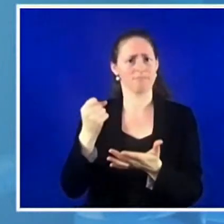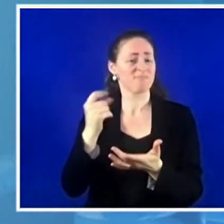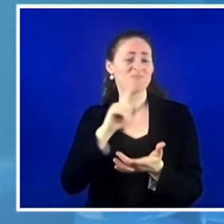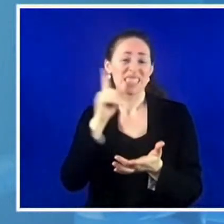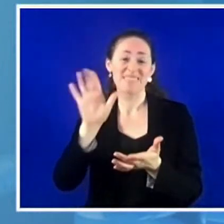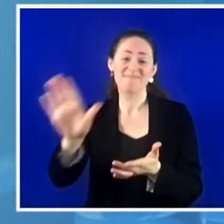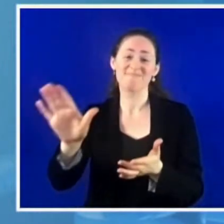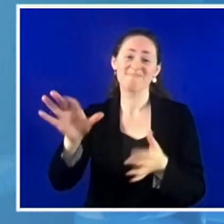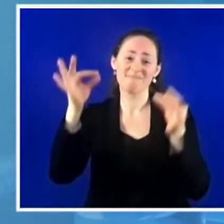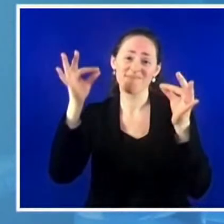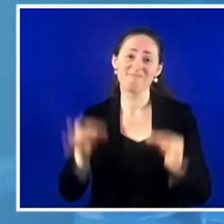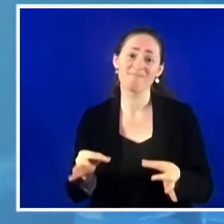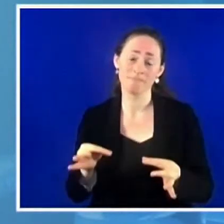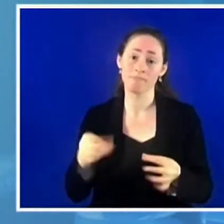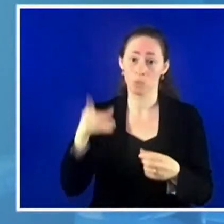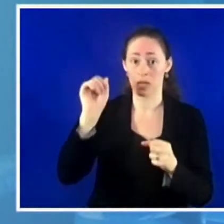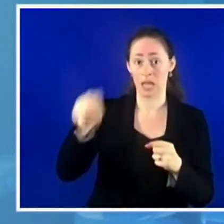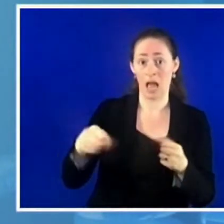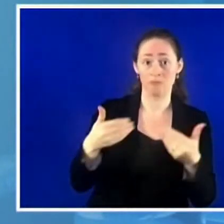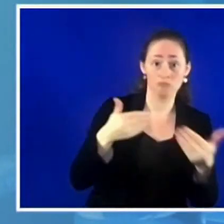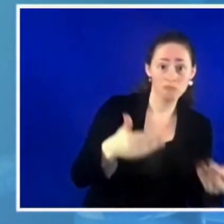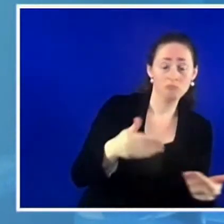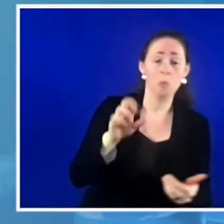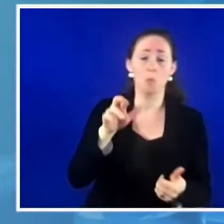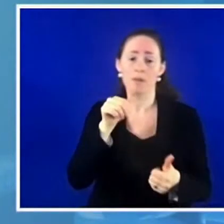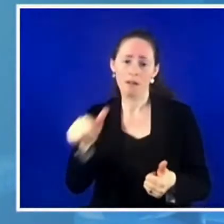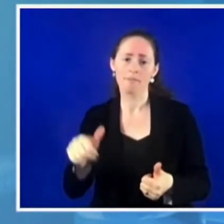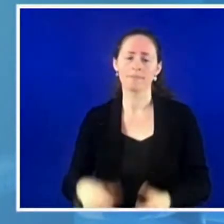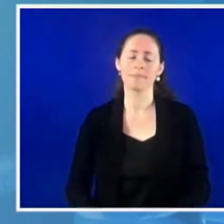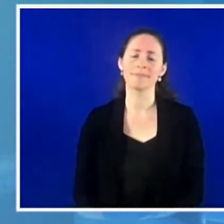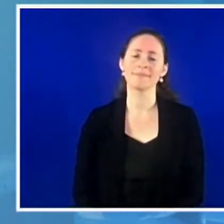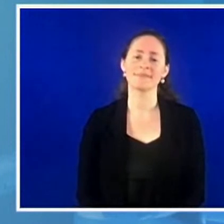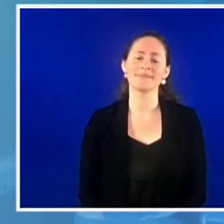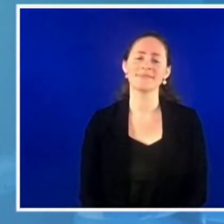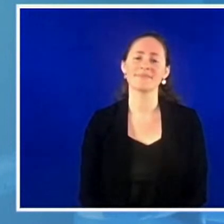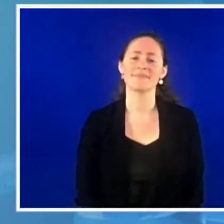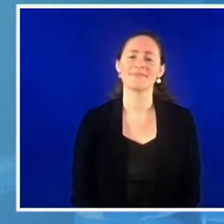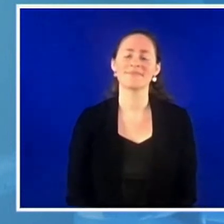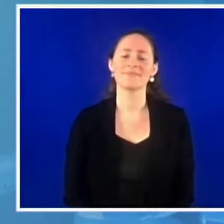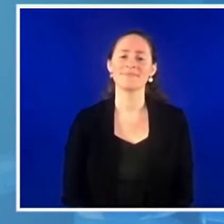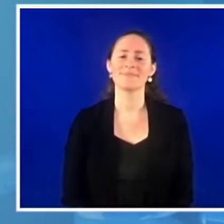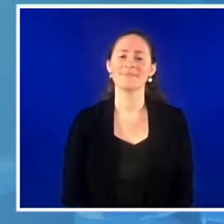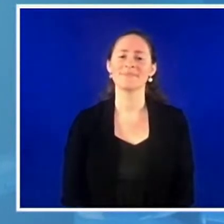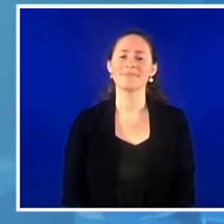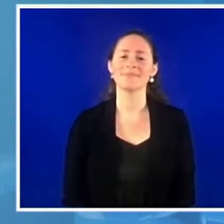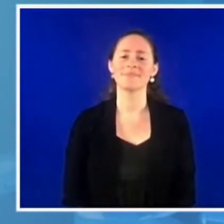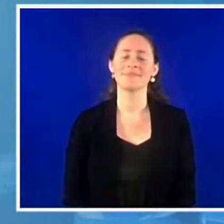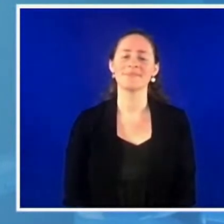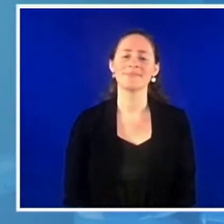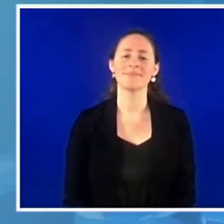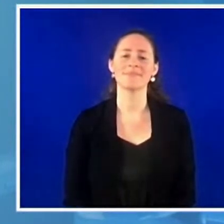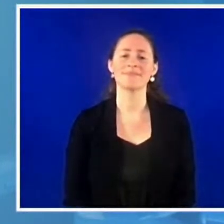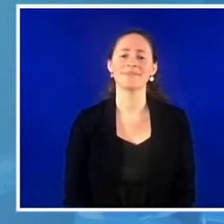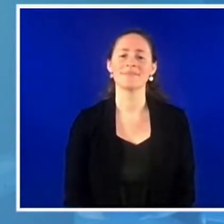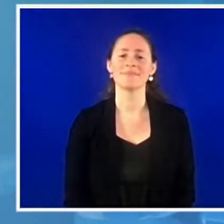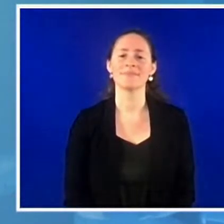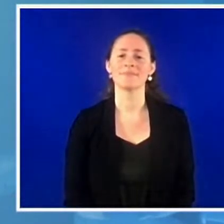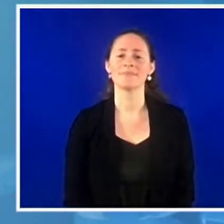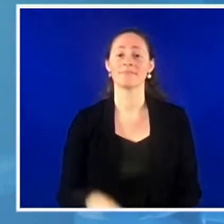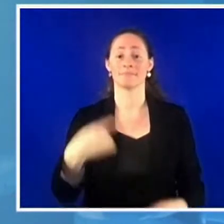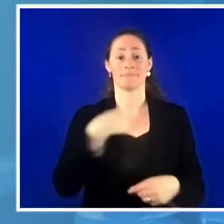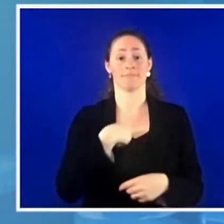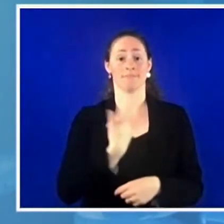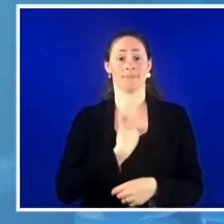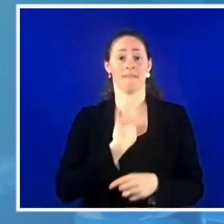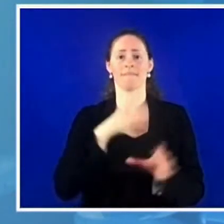choose. I work with Heartland Alliance Health, which provides healthcare for the homeless. So we've had the opportunity to do really close work with the